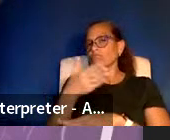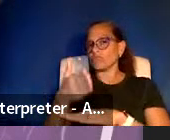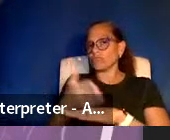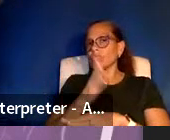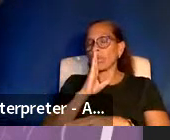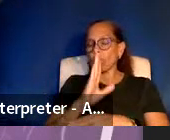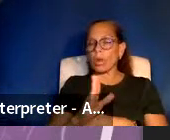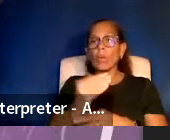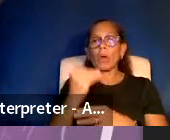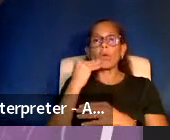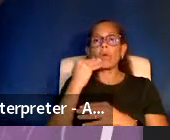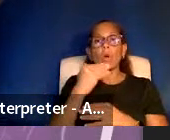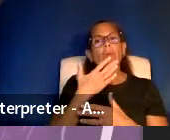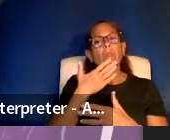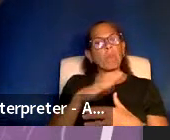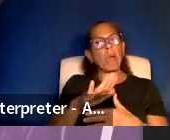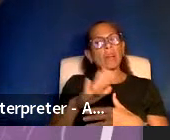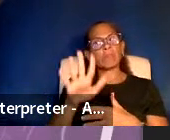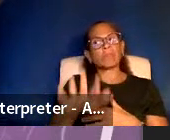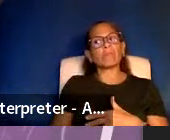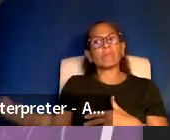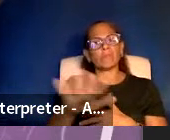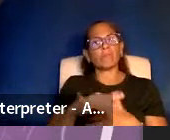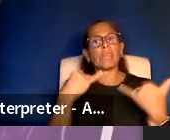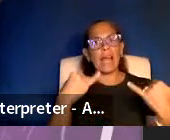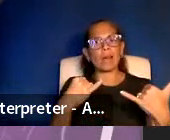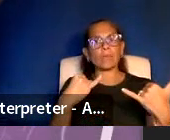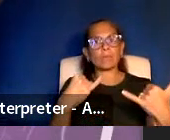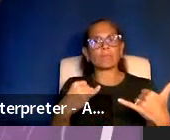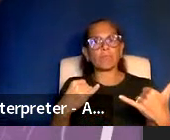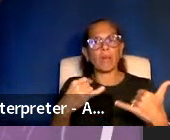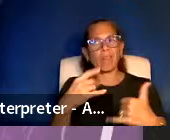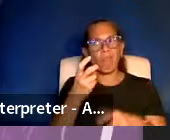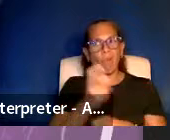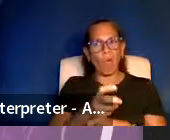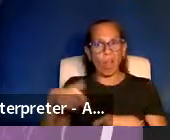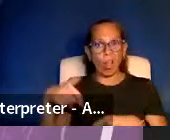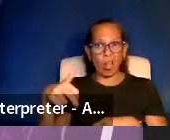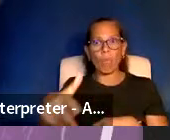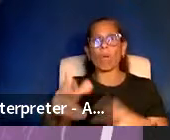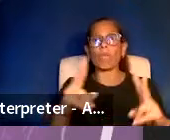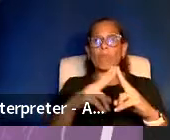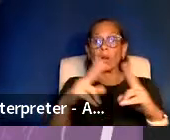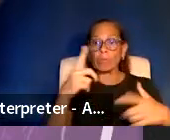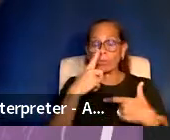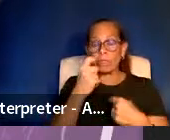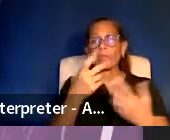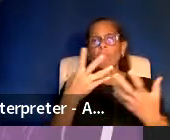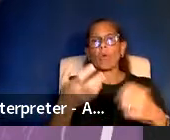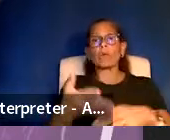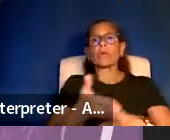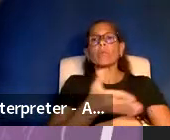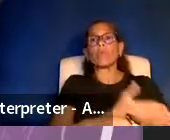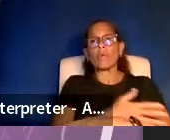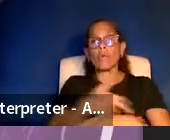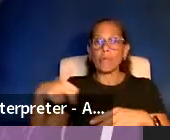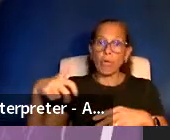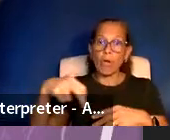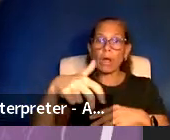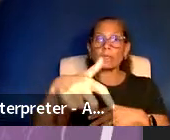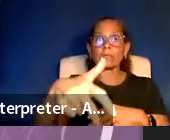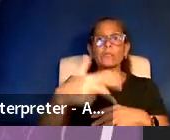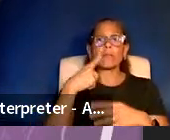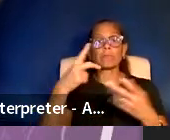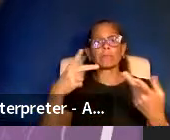familiar with the poor conditions there, and that it can be impassable at times. We're very interested in improving crossing conditions for